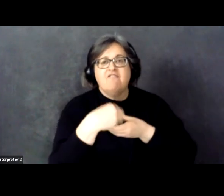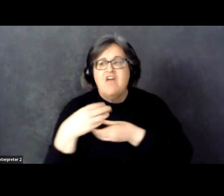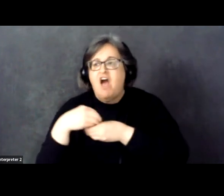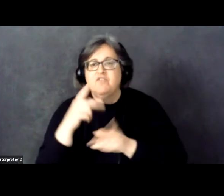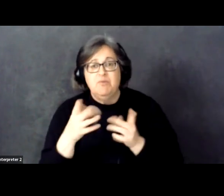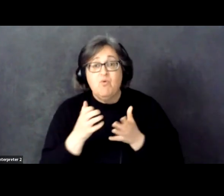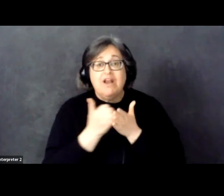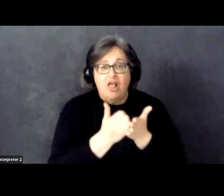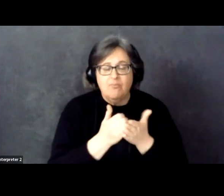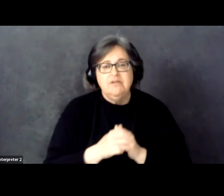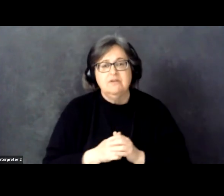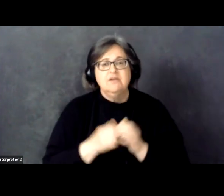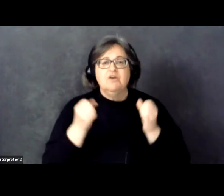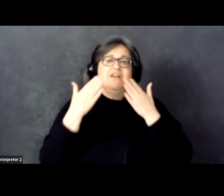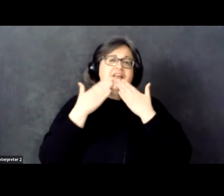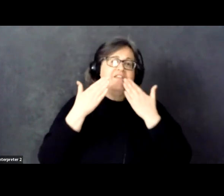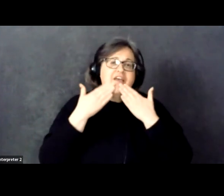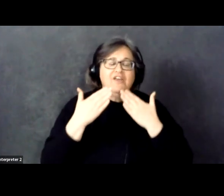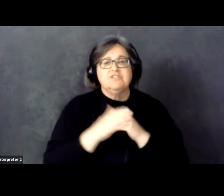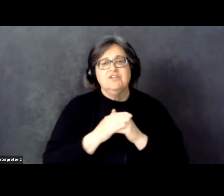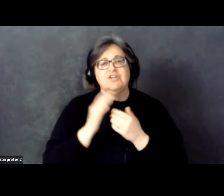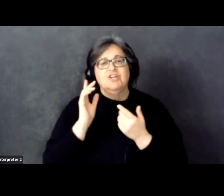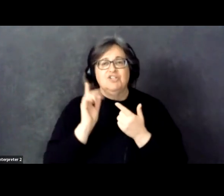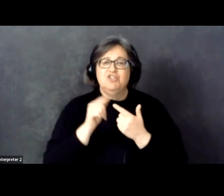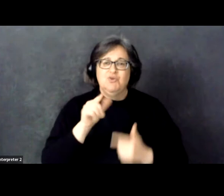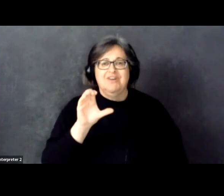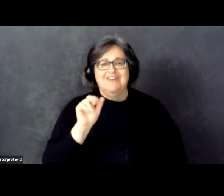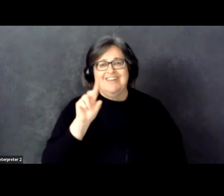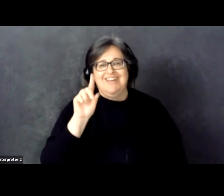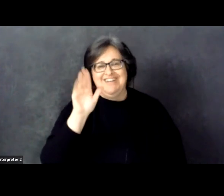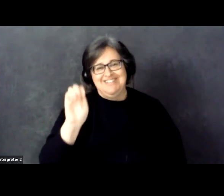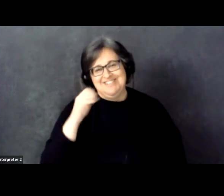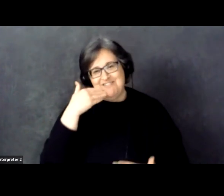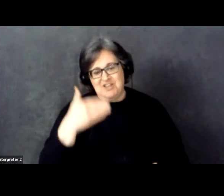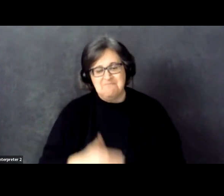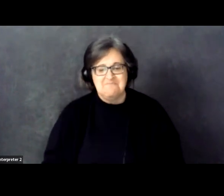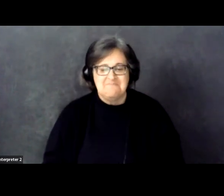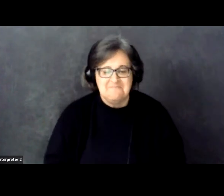trying to help. Many thanks, and to you, Candace.